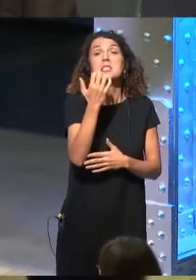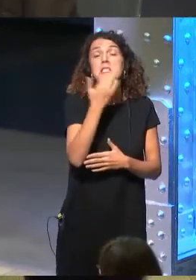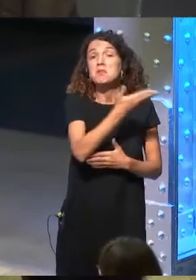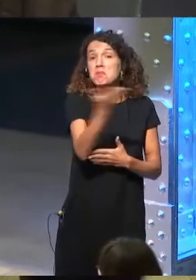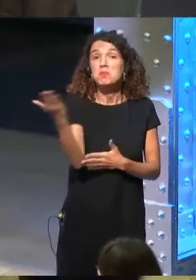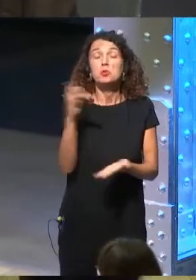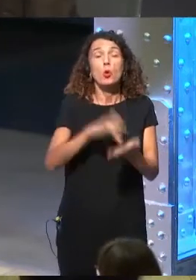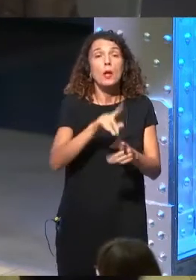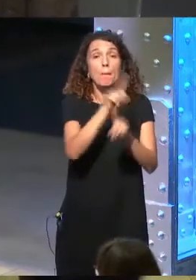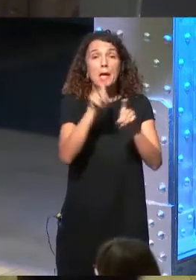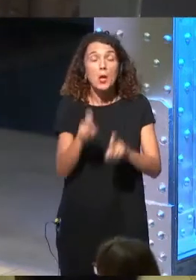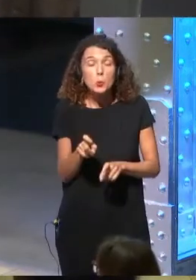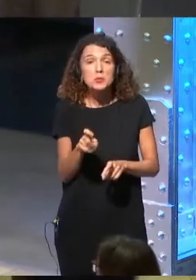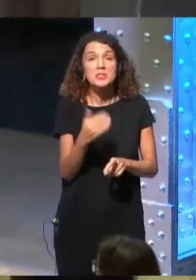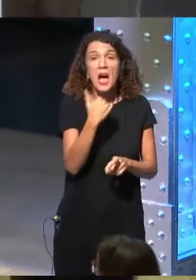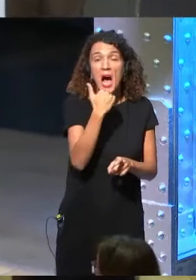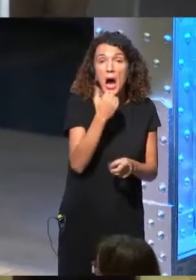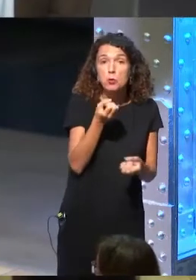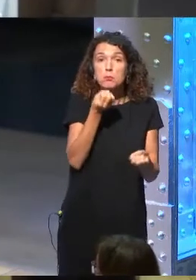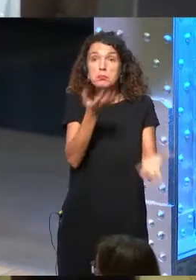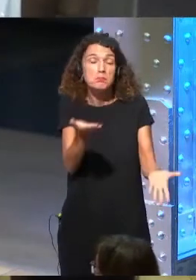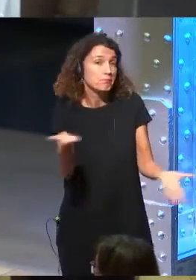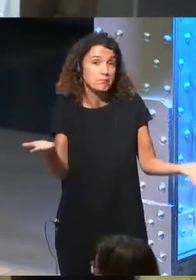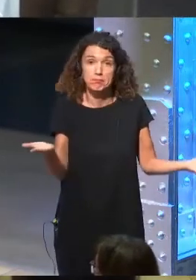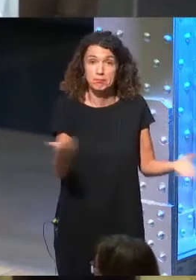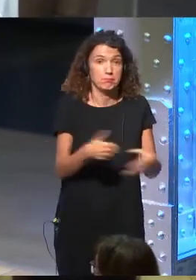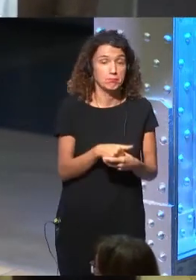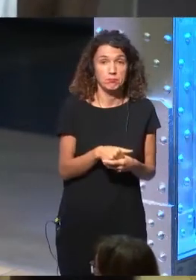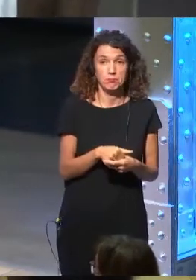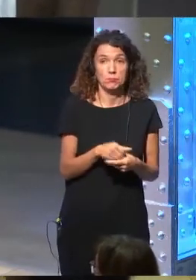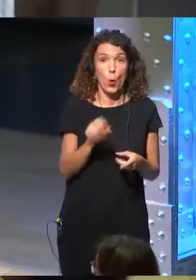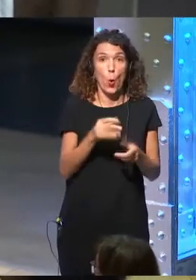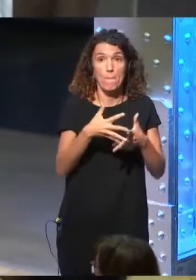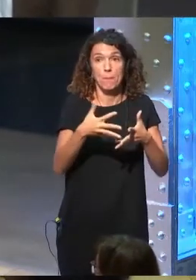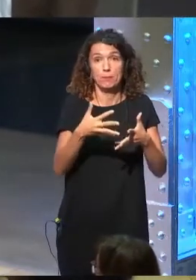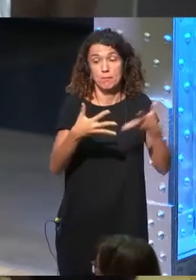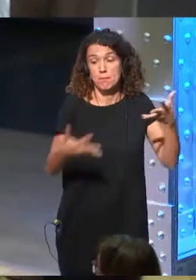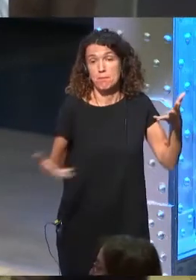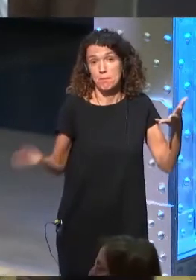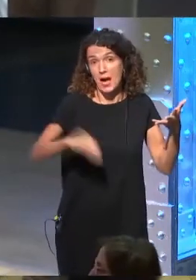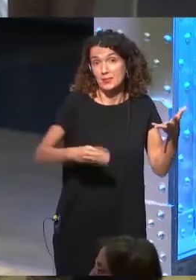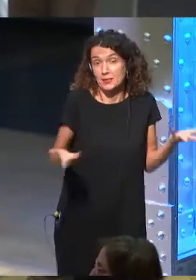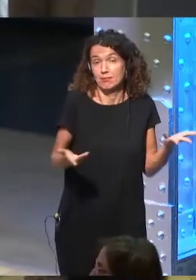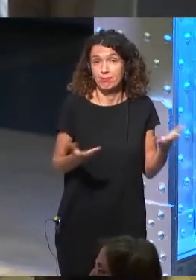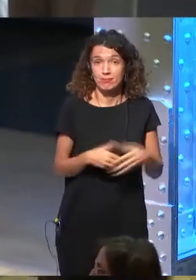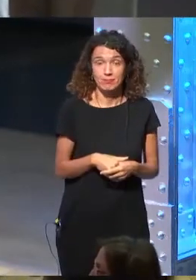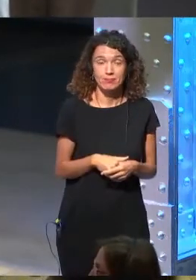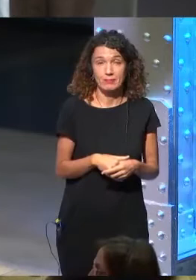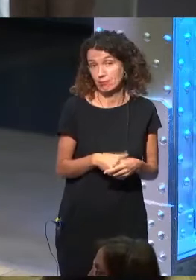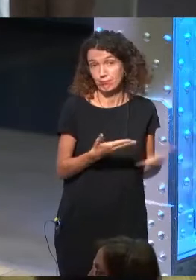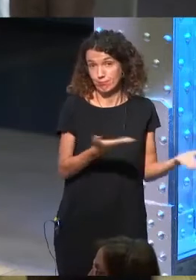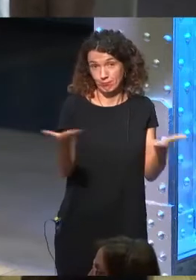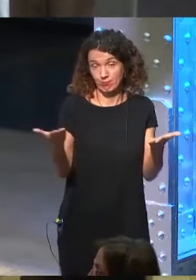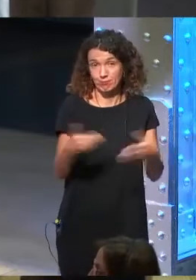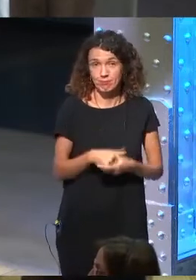People are really interested. So anybody who wants to pose a question, any suggestion, please feel free. Any